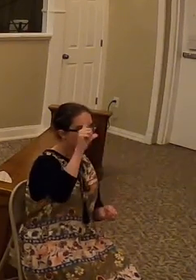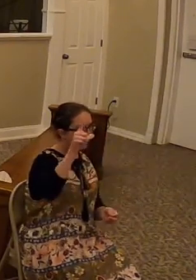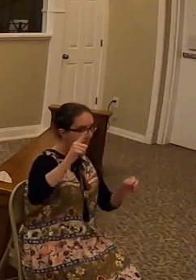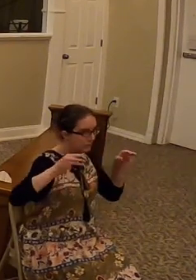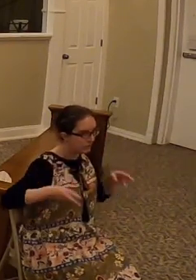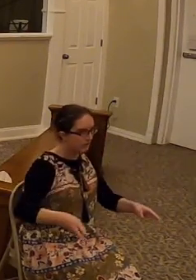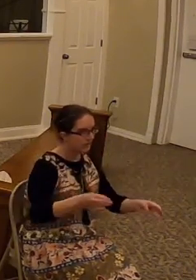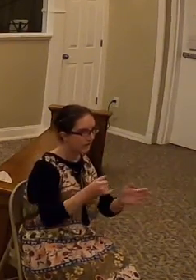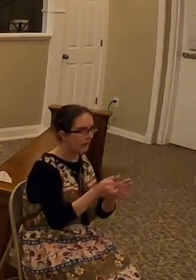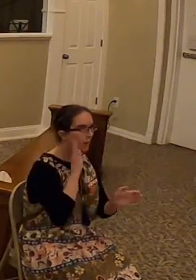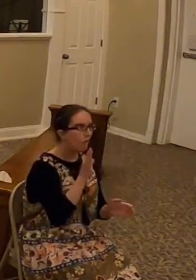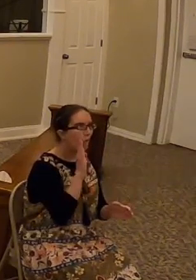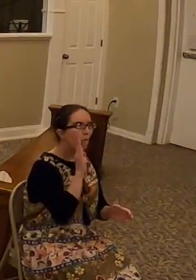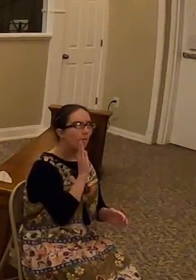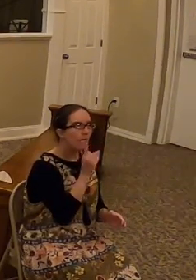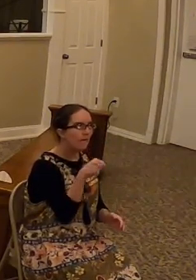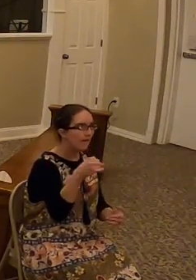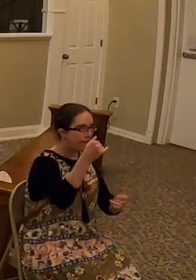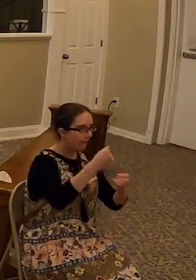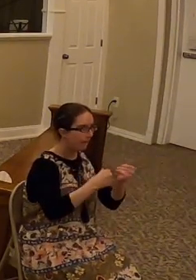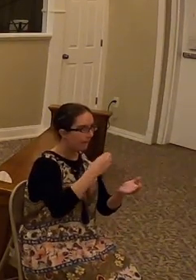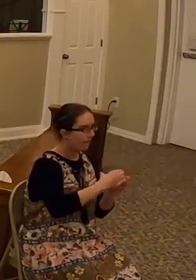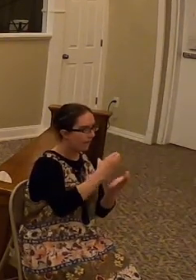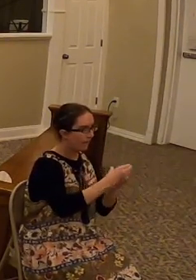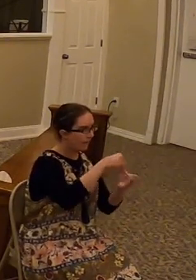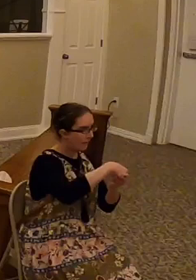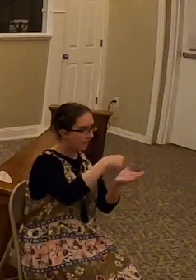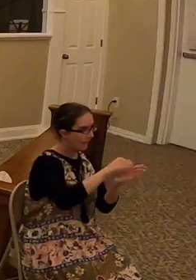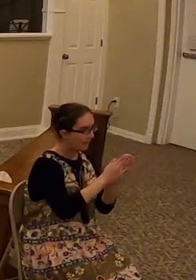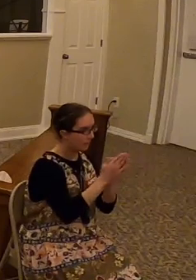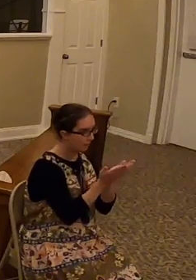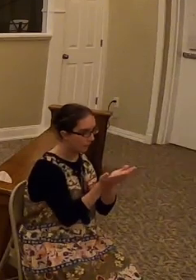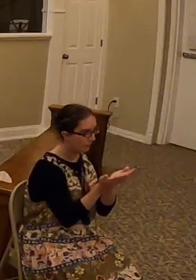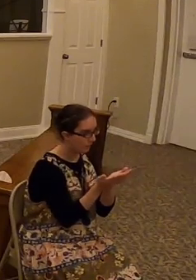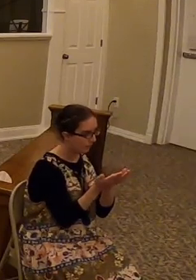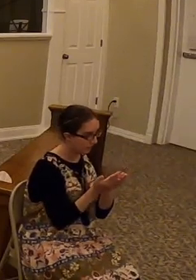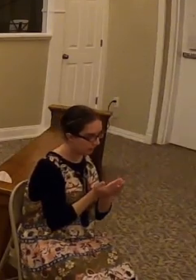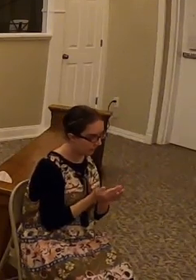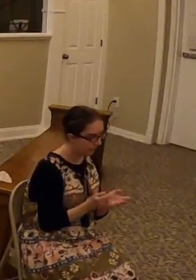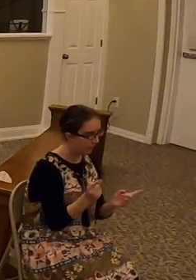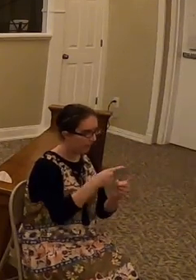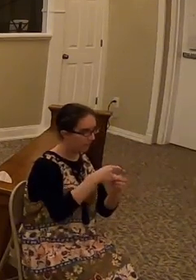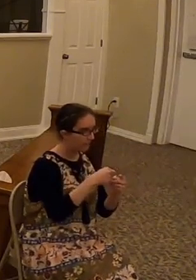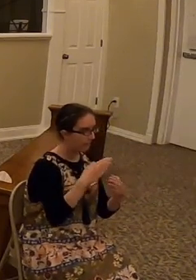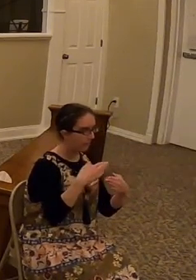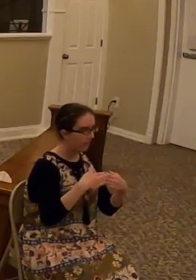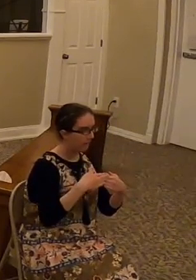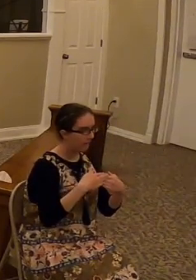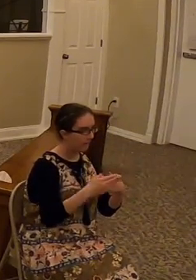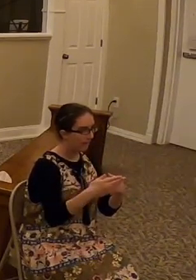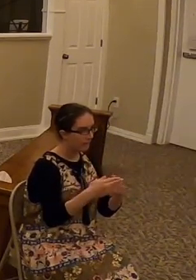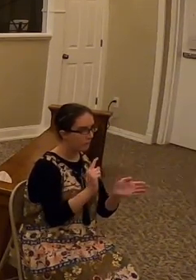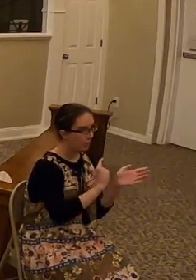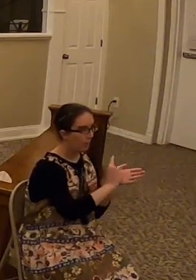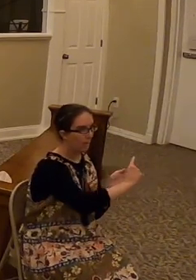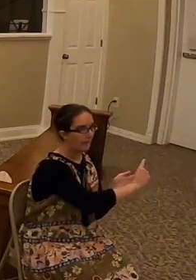Spiritual direction. It will be the last lesson in this book until next week.